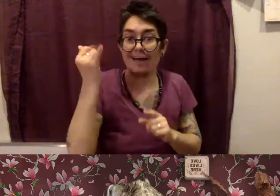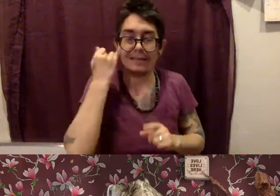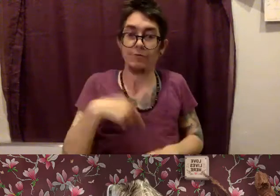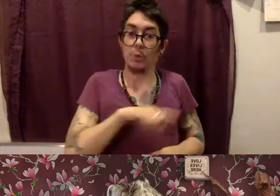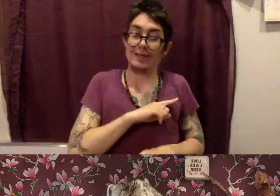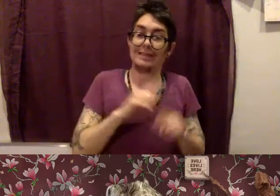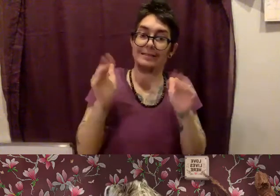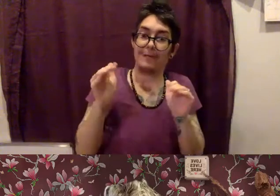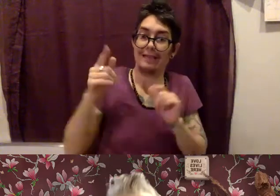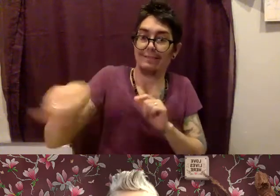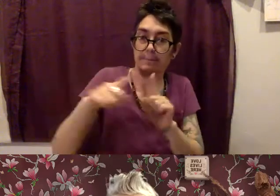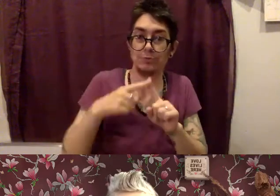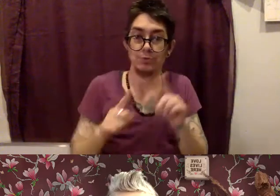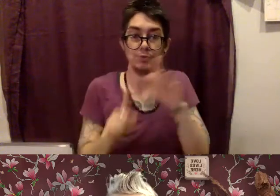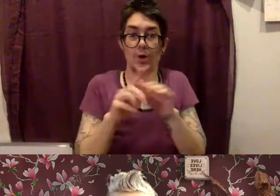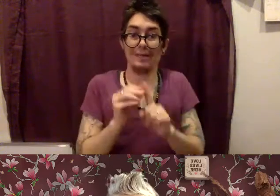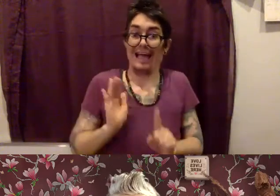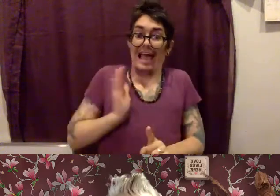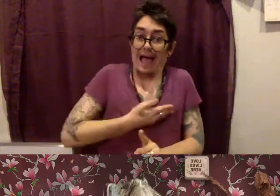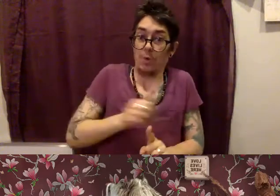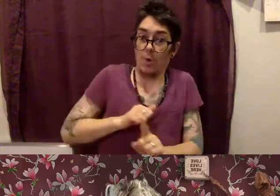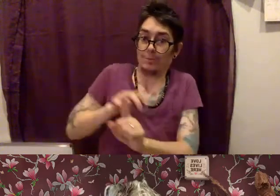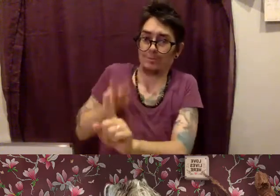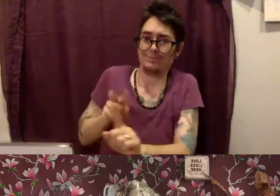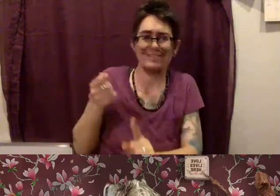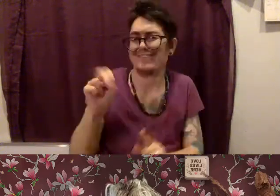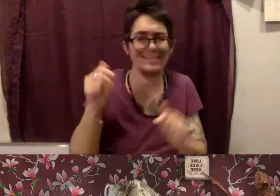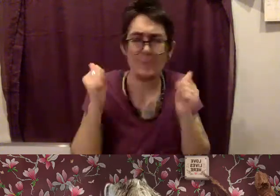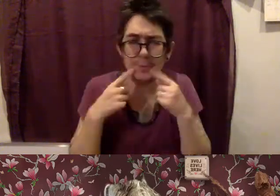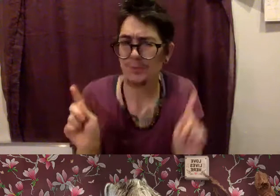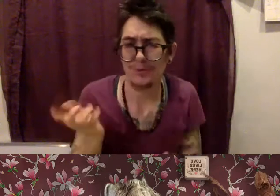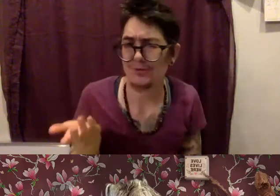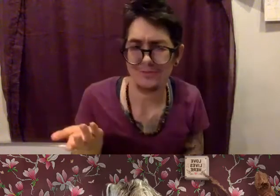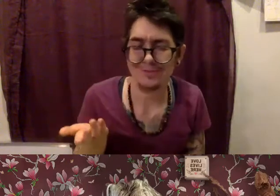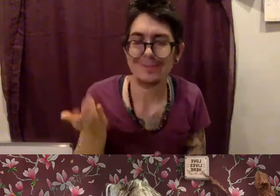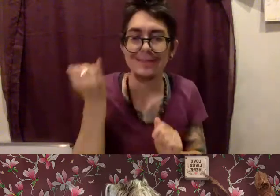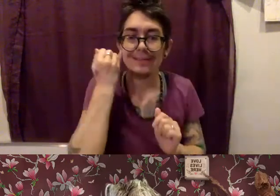they have their own way. So if we expect them to show up within